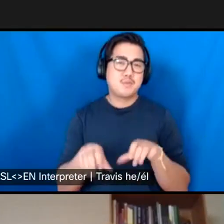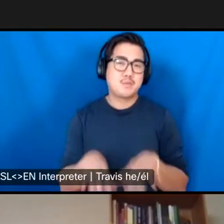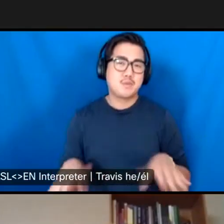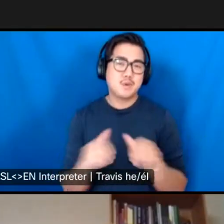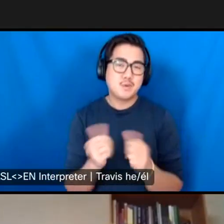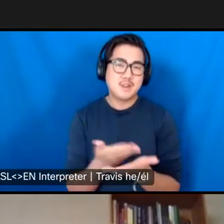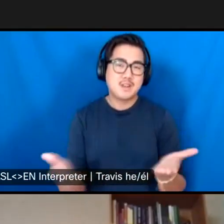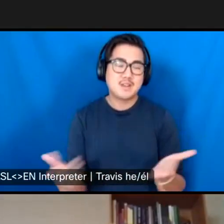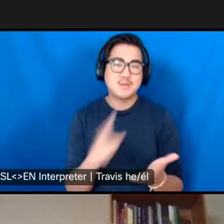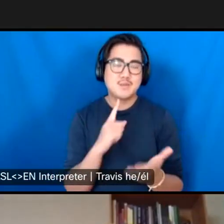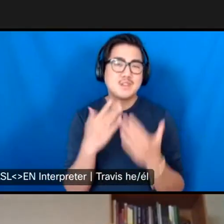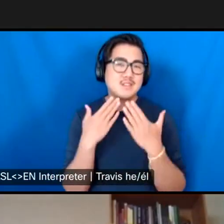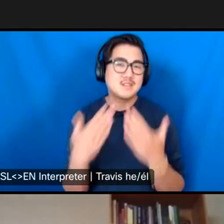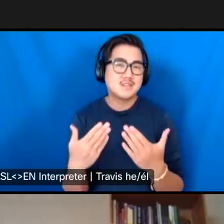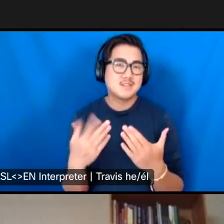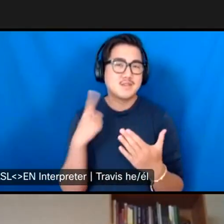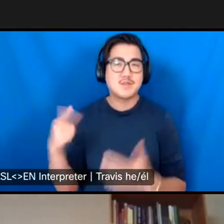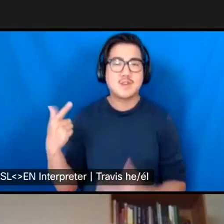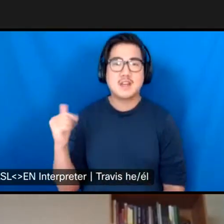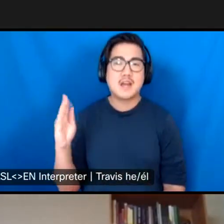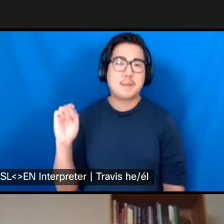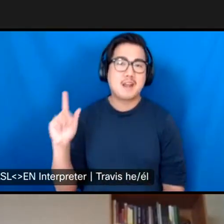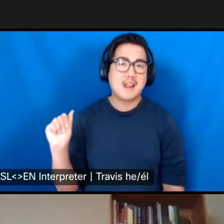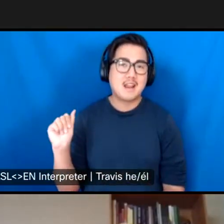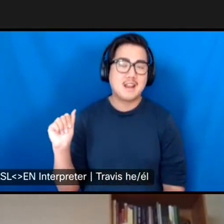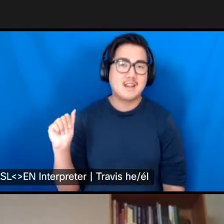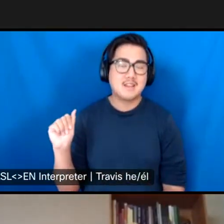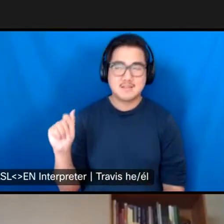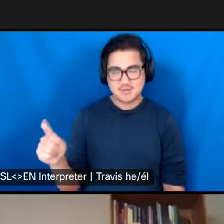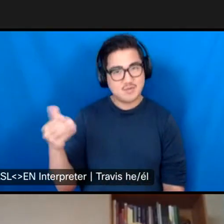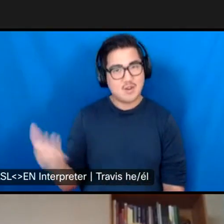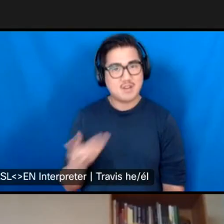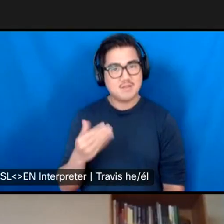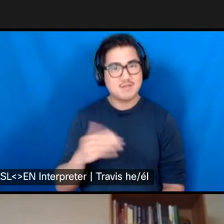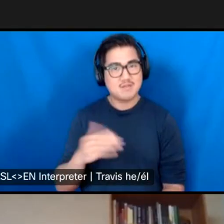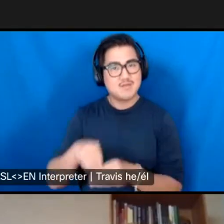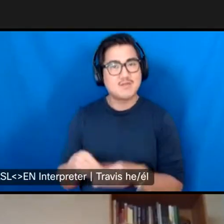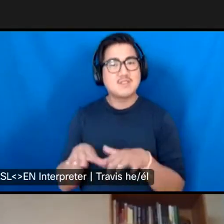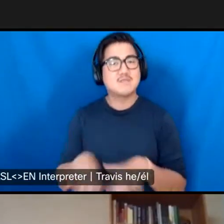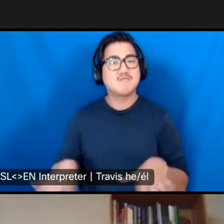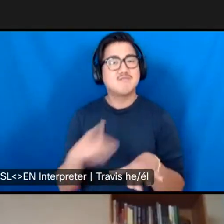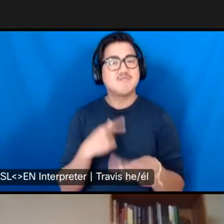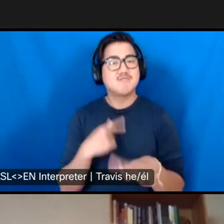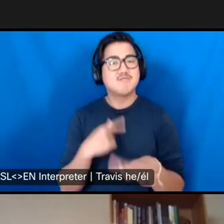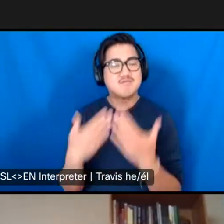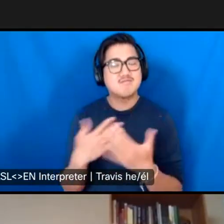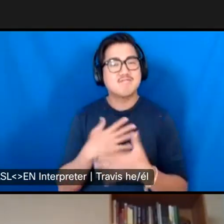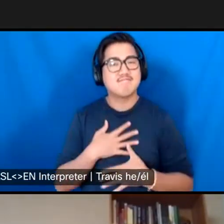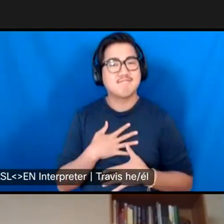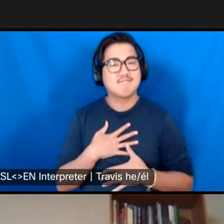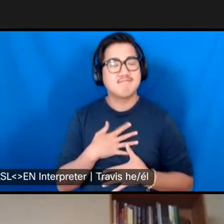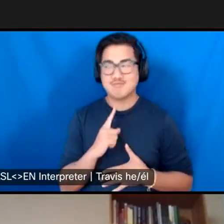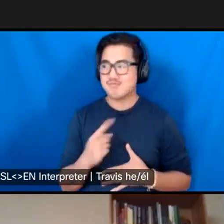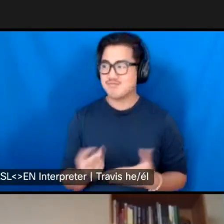I'm grateful for Gabriella, who has offered me the space. I'm grateful just to be